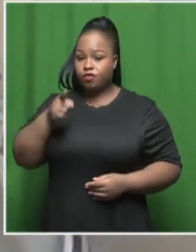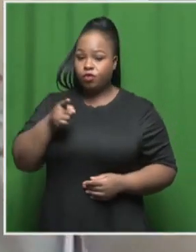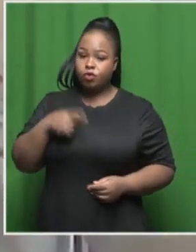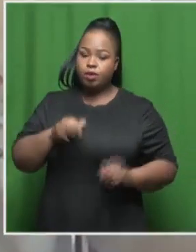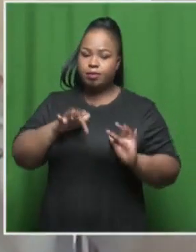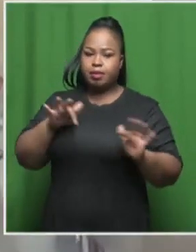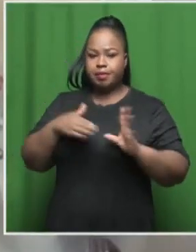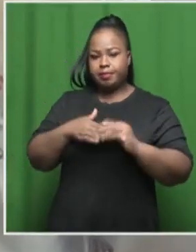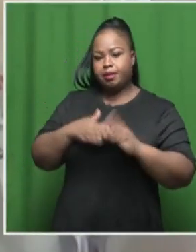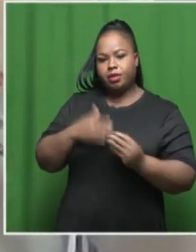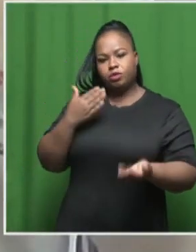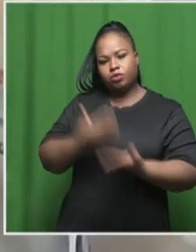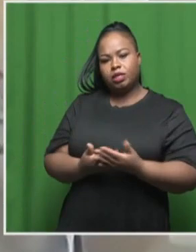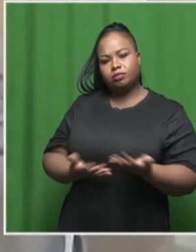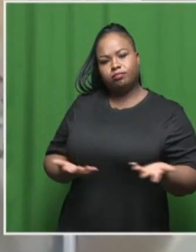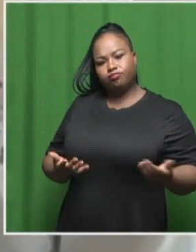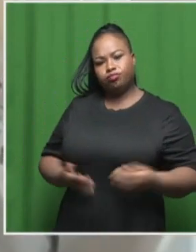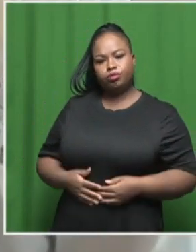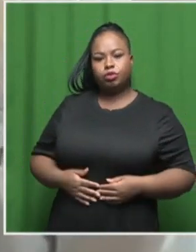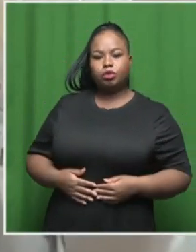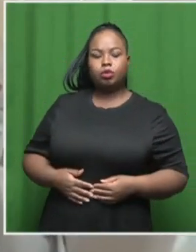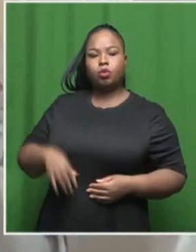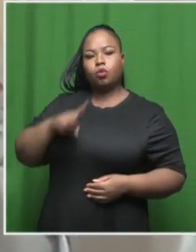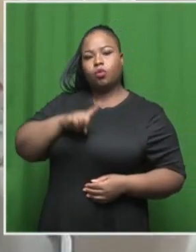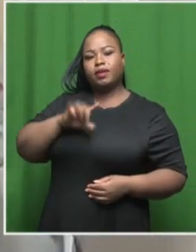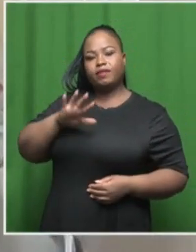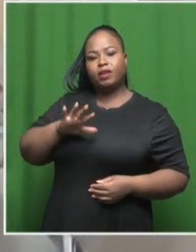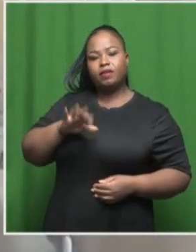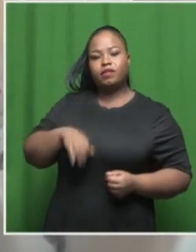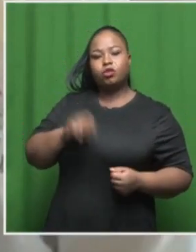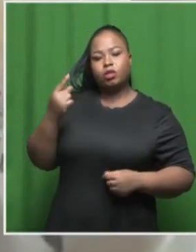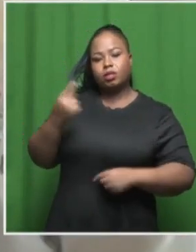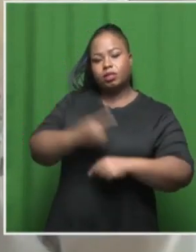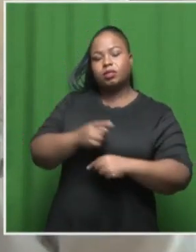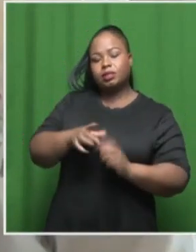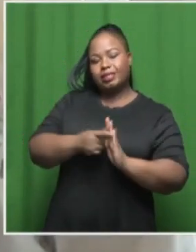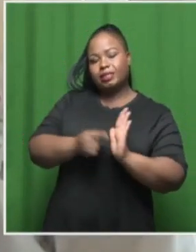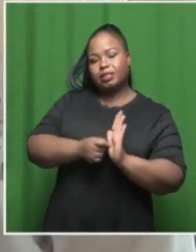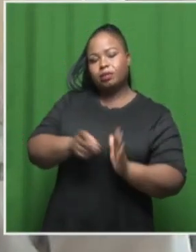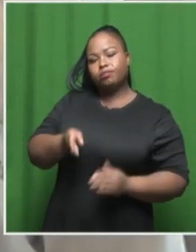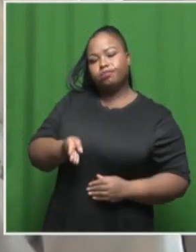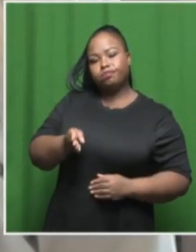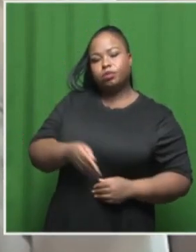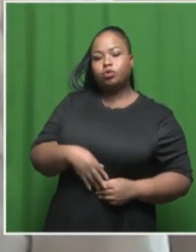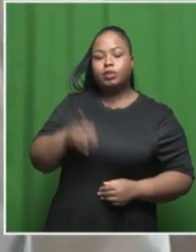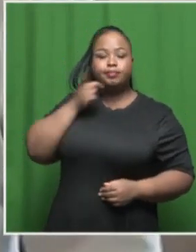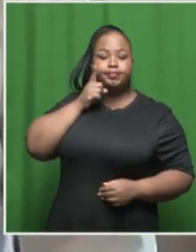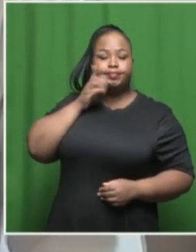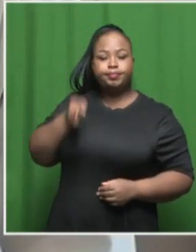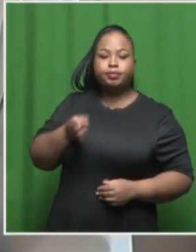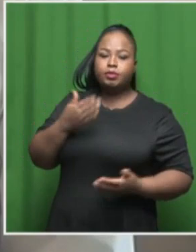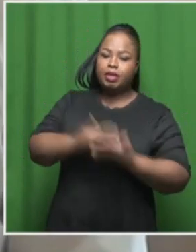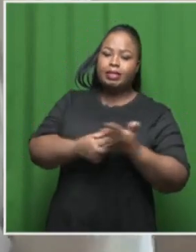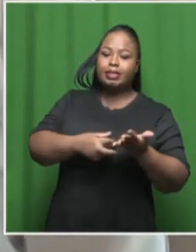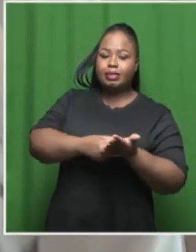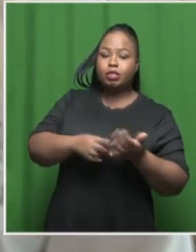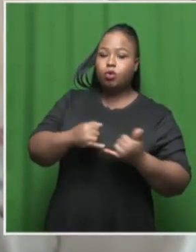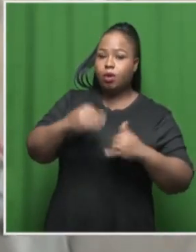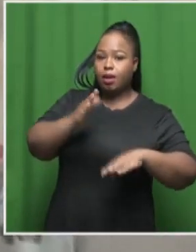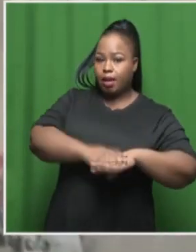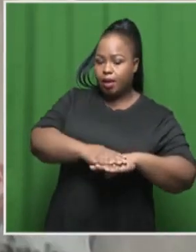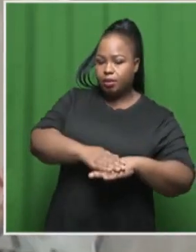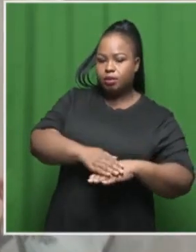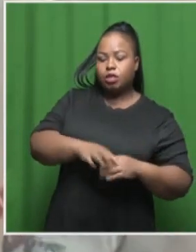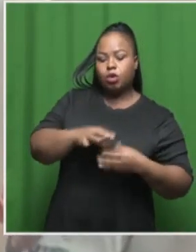public member, you literally just, we're at One Fox on the dates that you mentioned. We're in the lookout. You can either buy a ticket online at